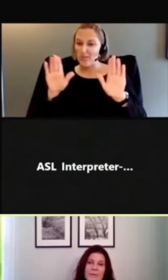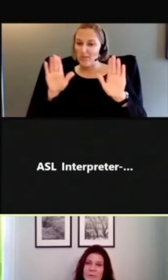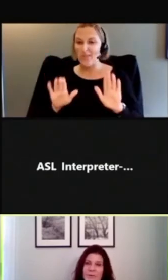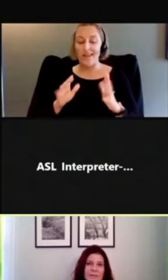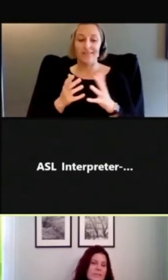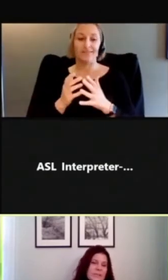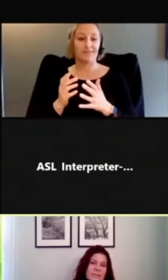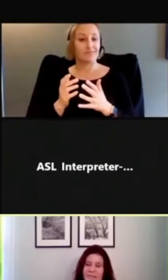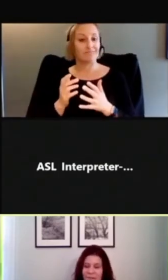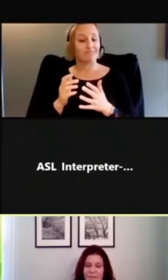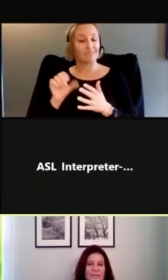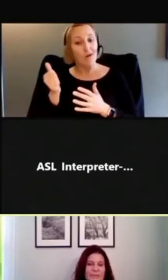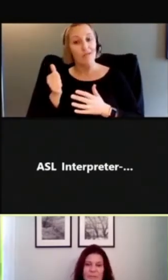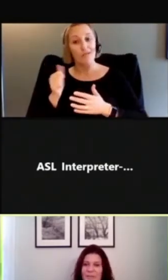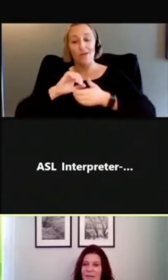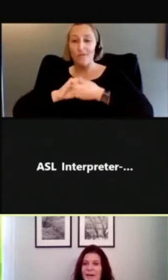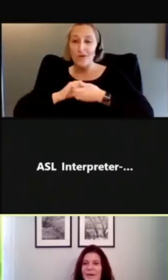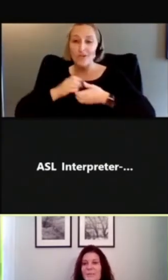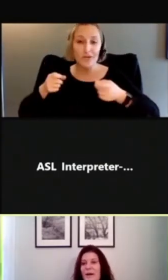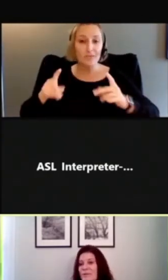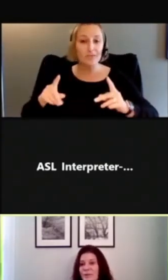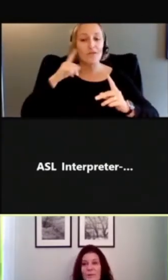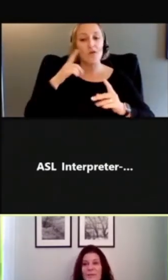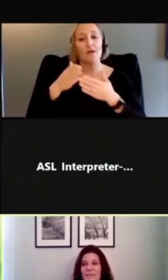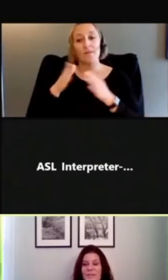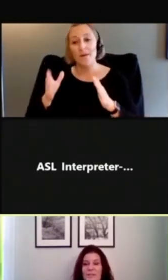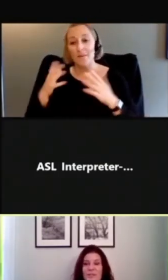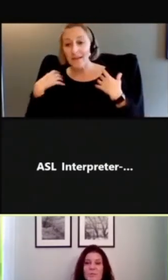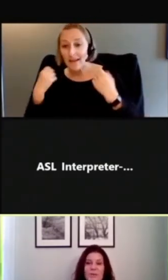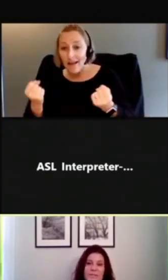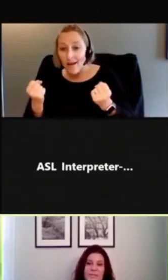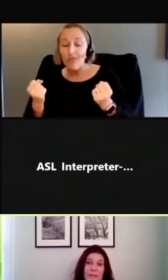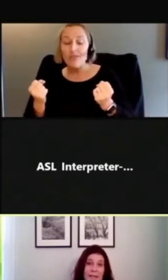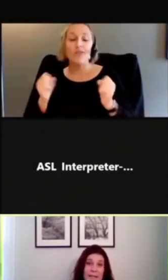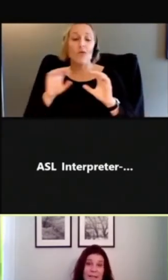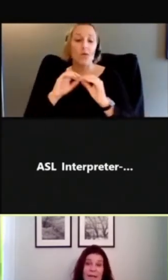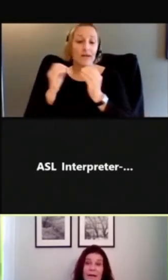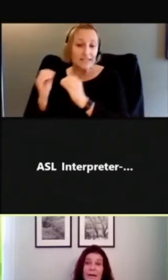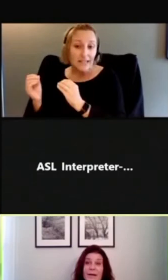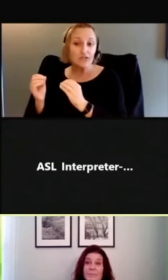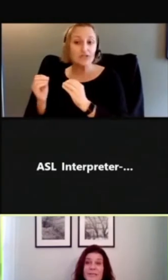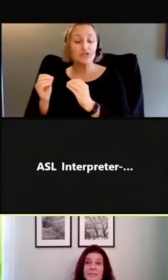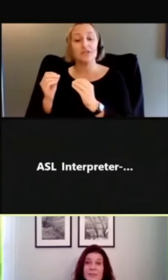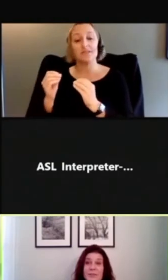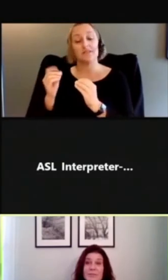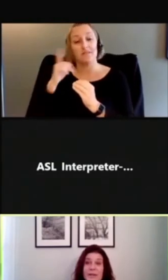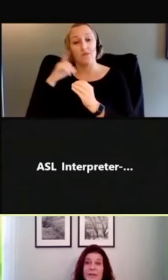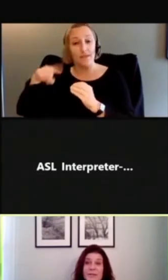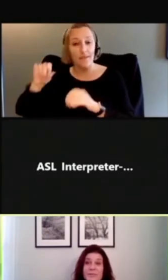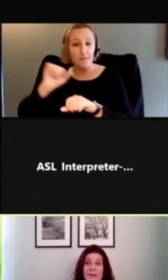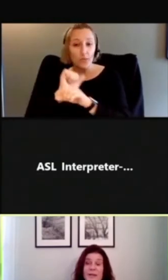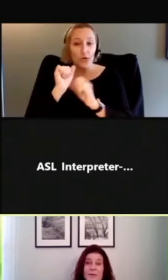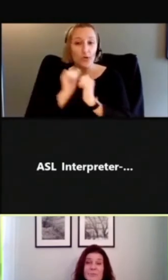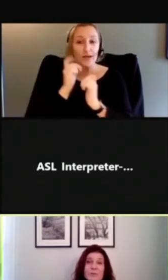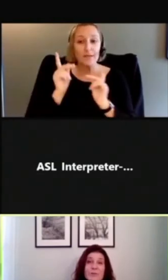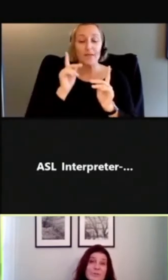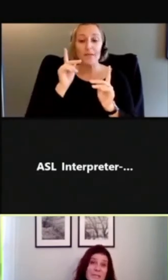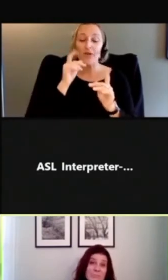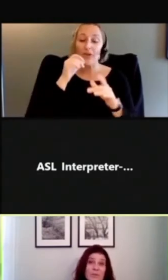for public health organizations, clinical, other organizations to work with adult ed in terms